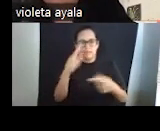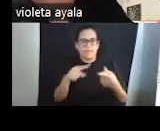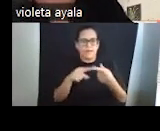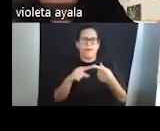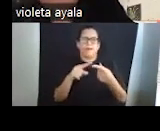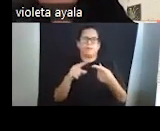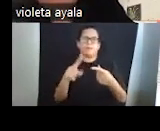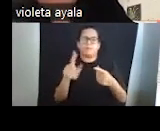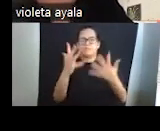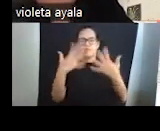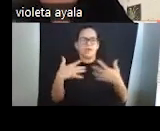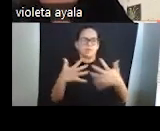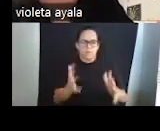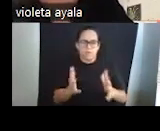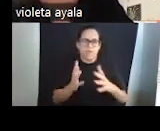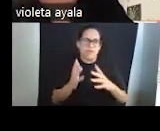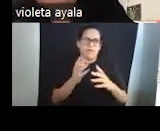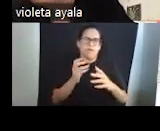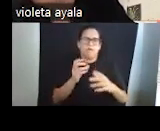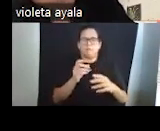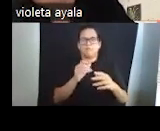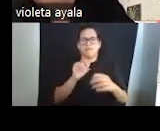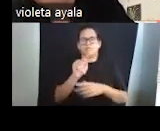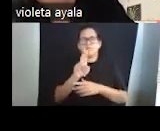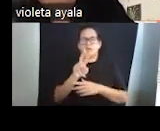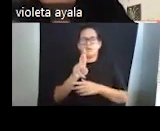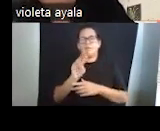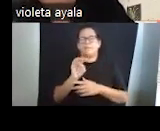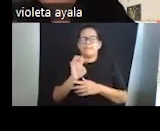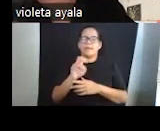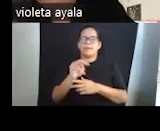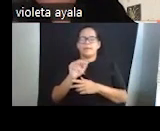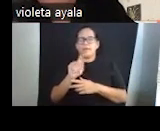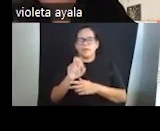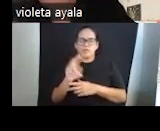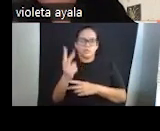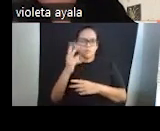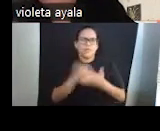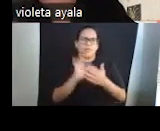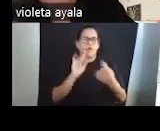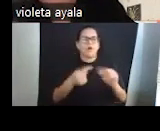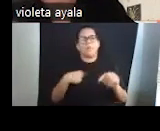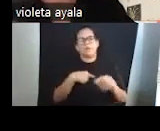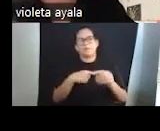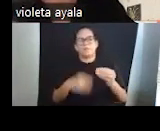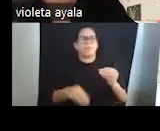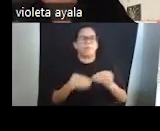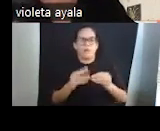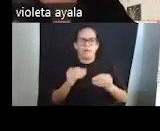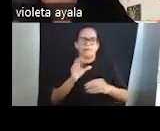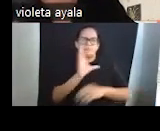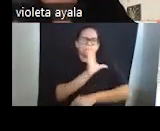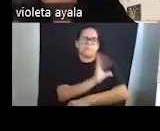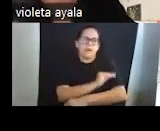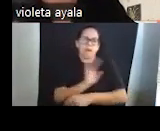this tragic way of Terminator 2 or things like this, because that will just harm us more and disempower us